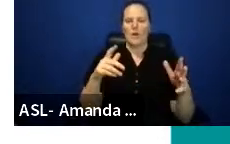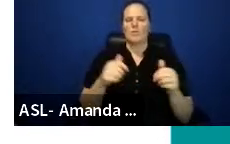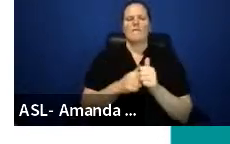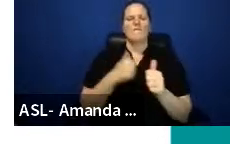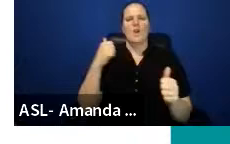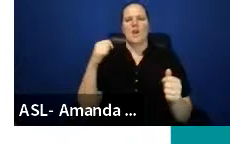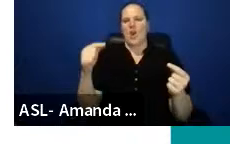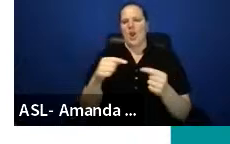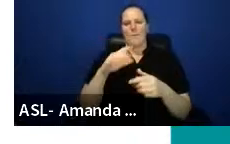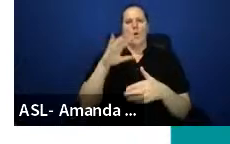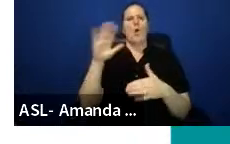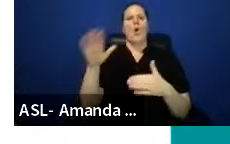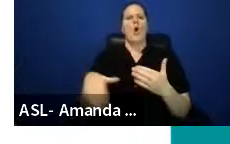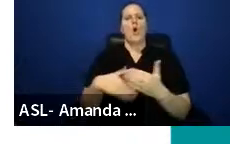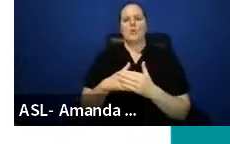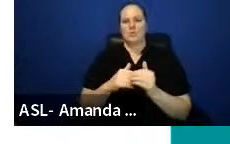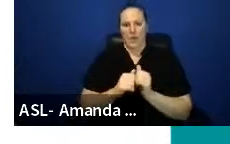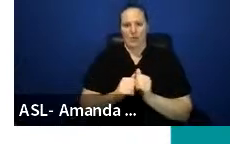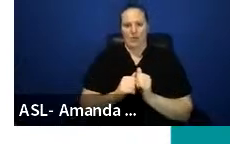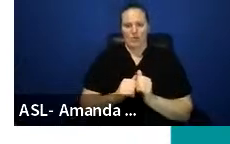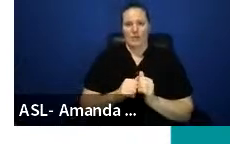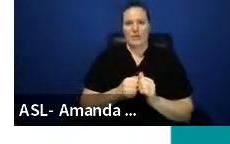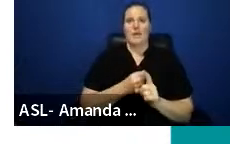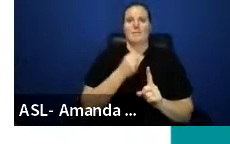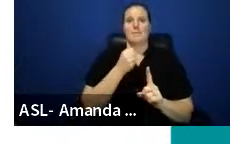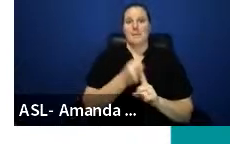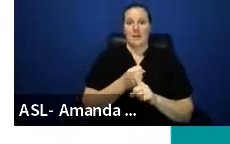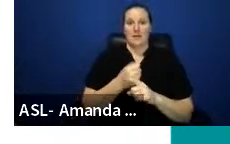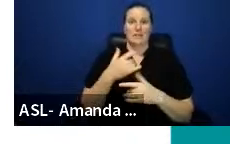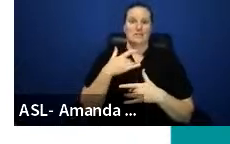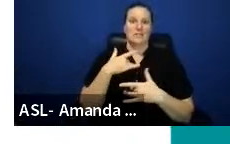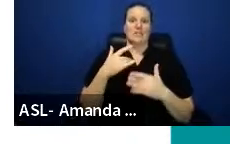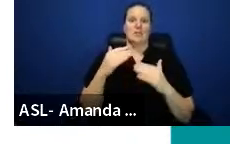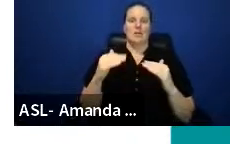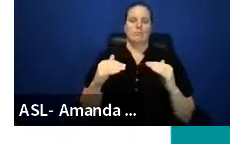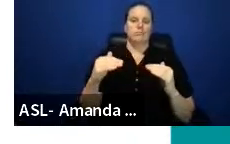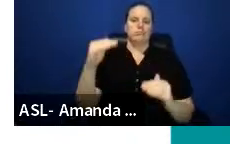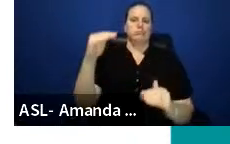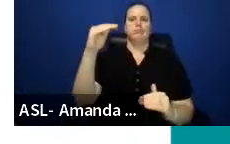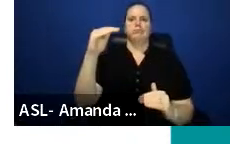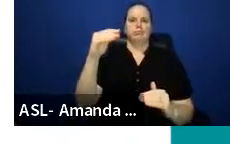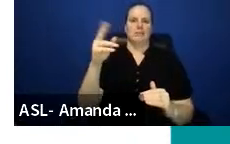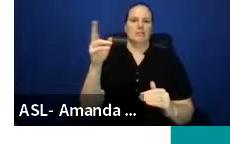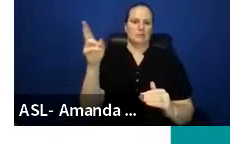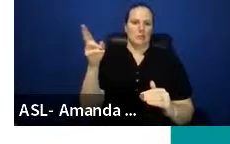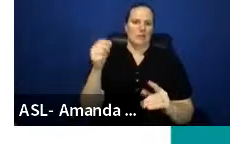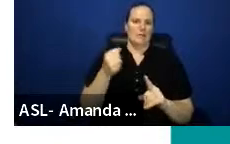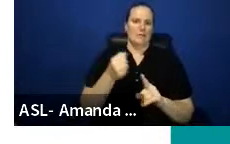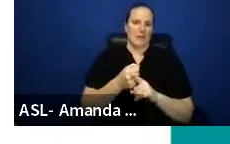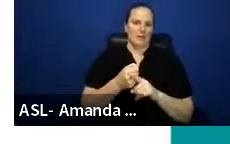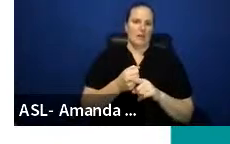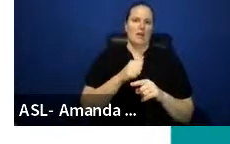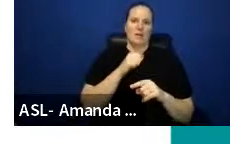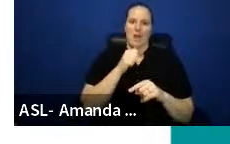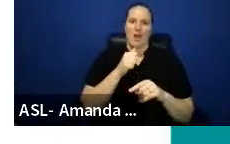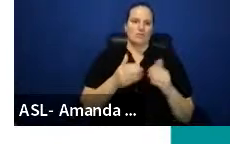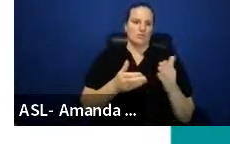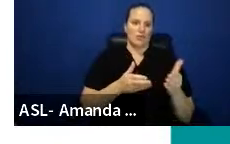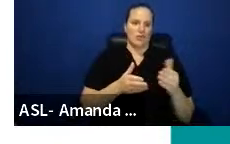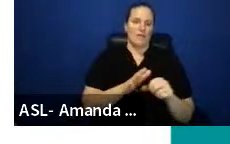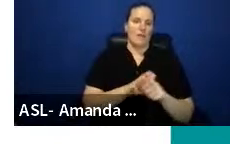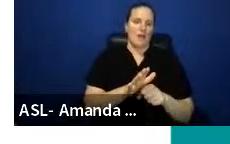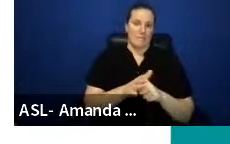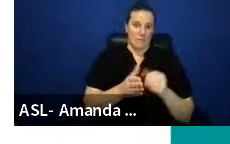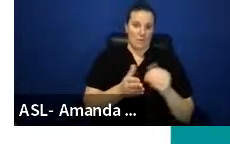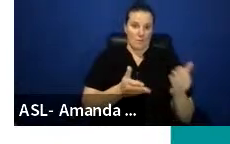altogether, especially those the impacts that typically disproportionately affect our historically impacted and underserved communities. Next slide,